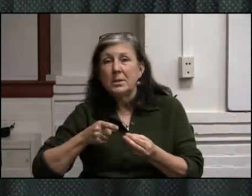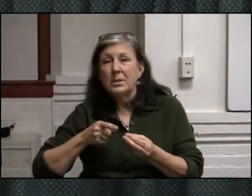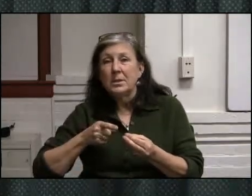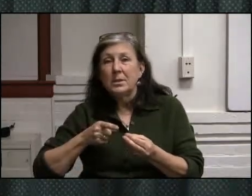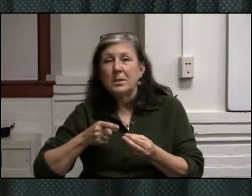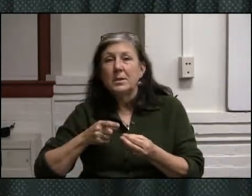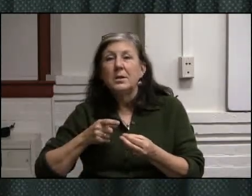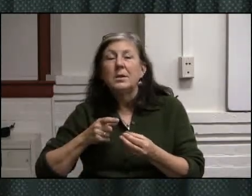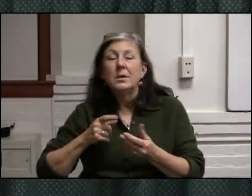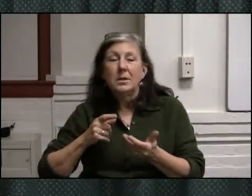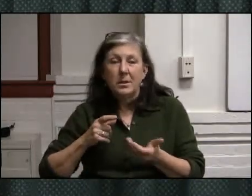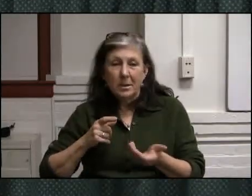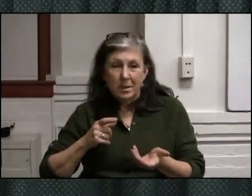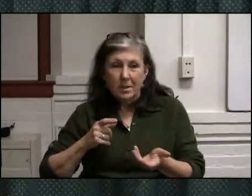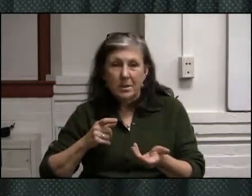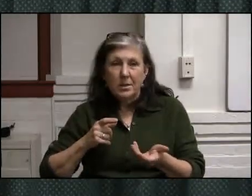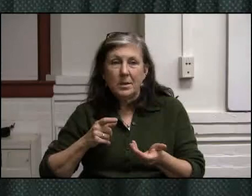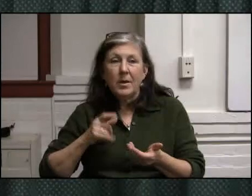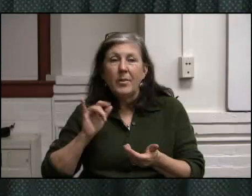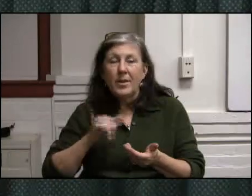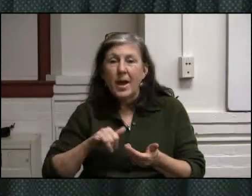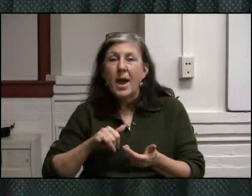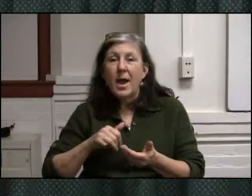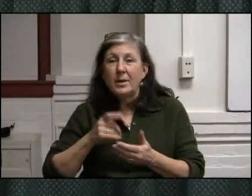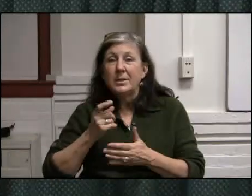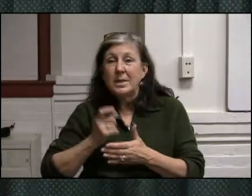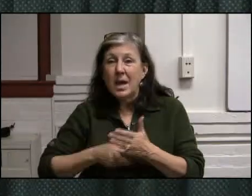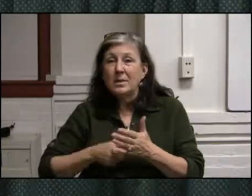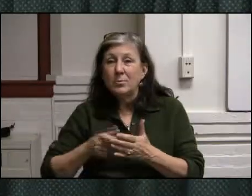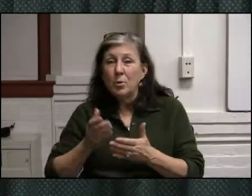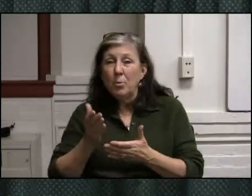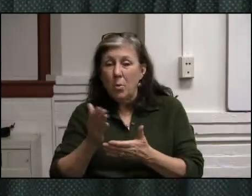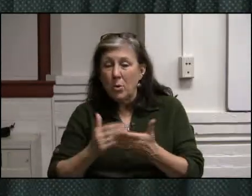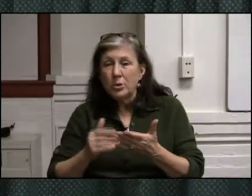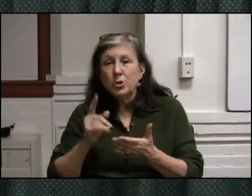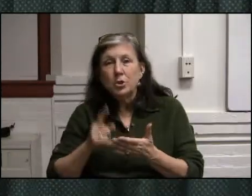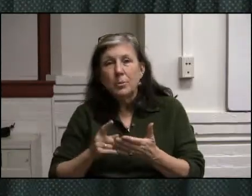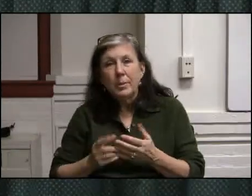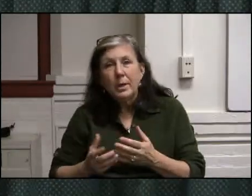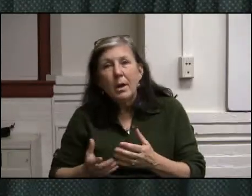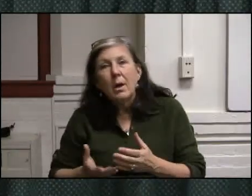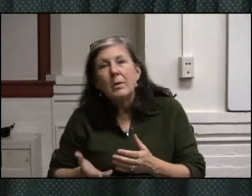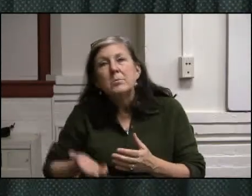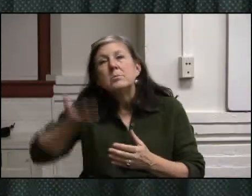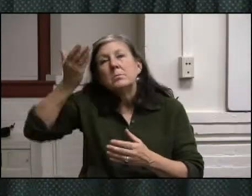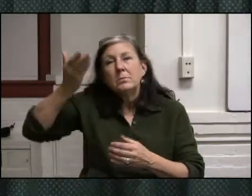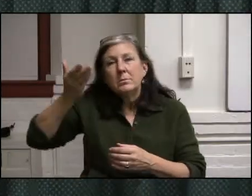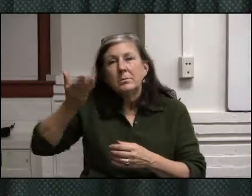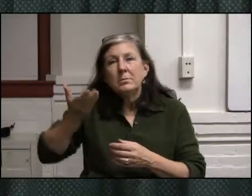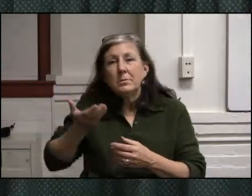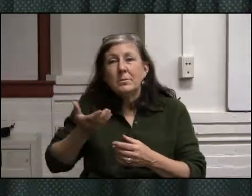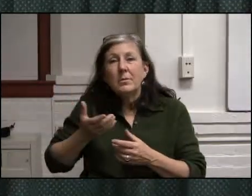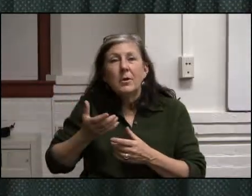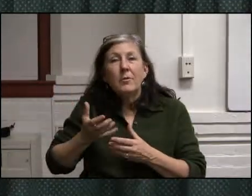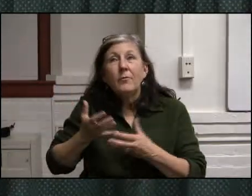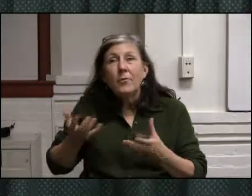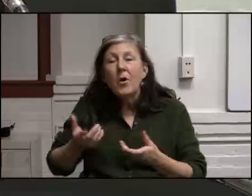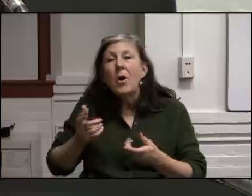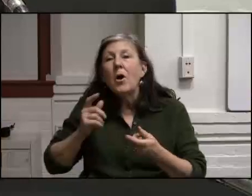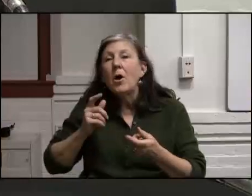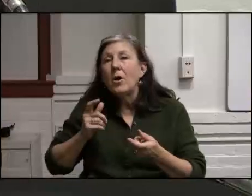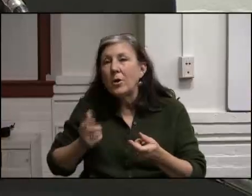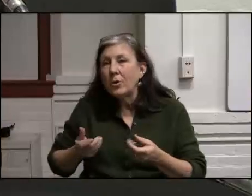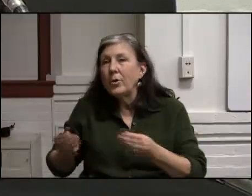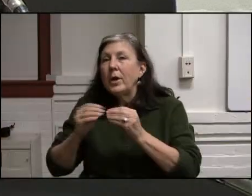forgiven under the stabilization agreement, that taxable portion should have been far greater. And so there was a dialogue that went on